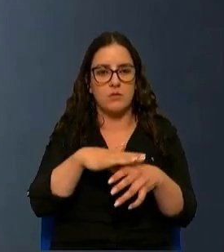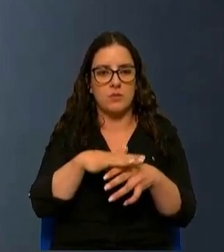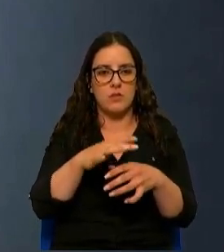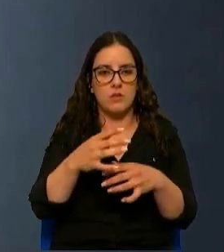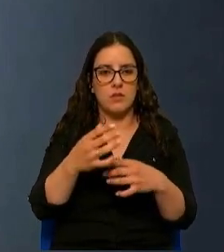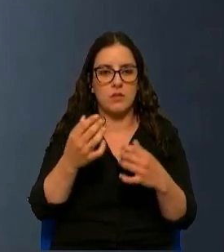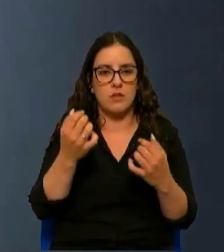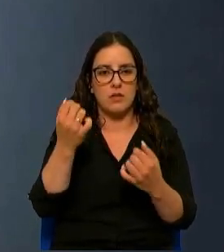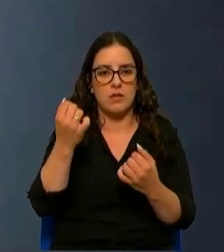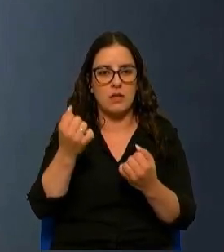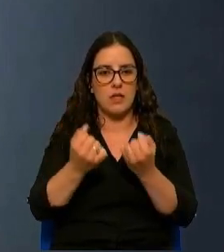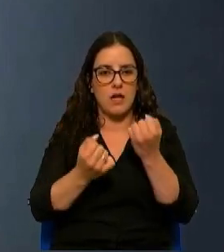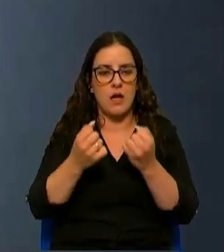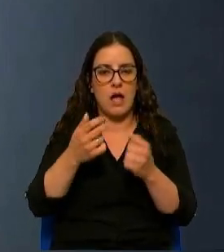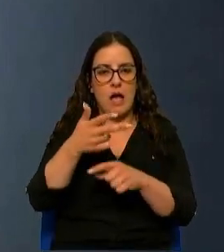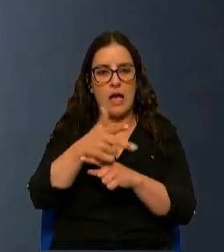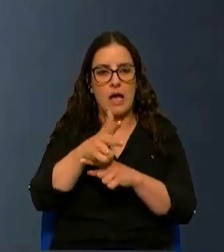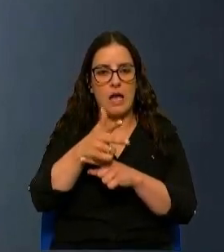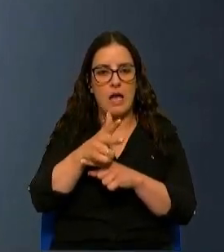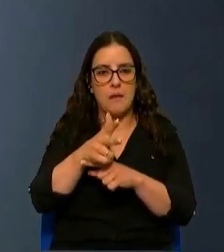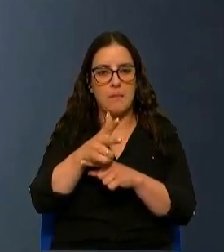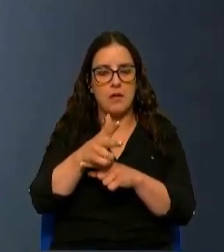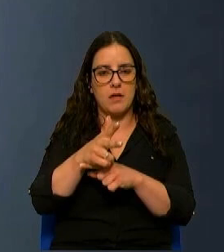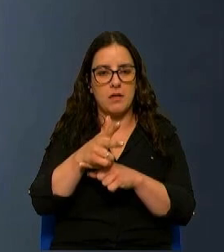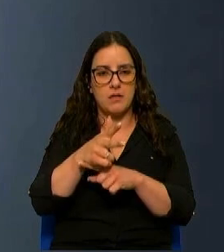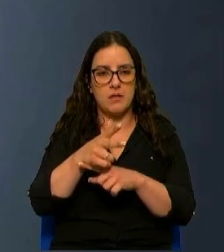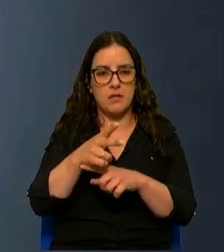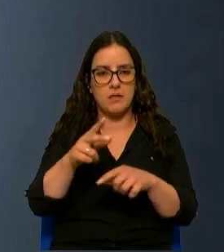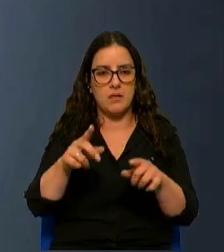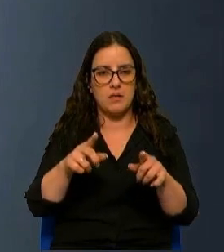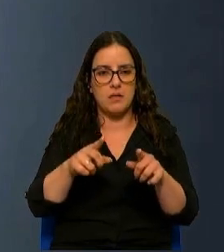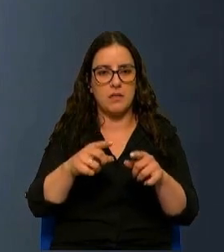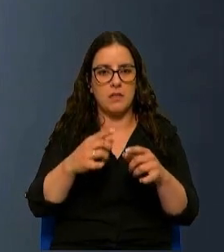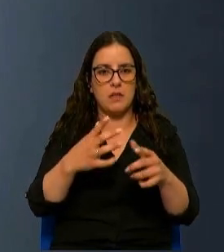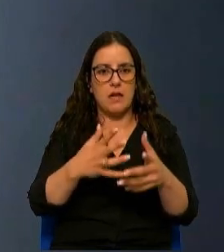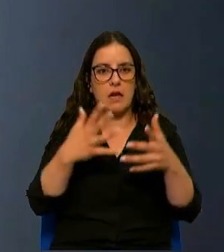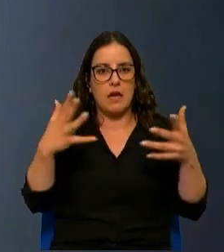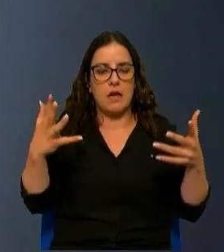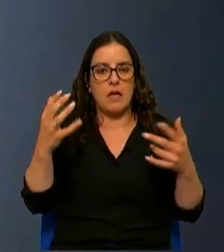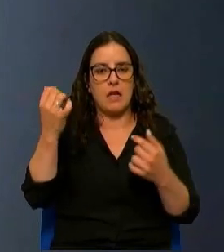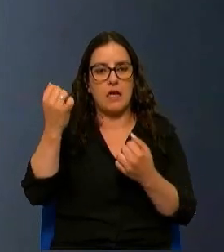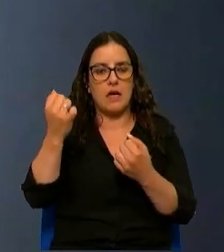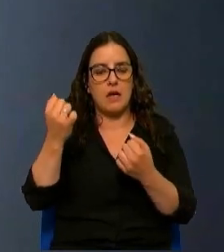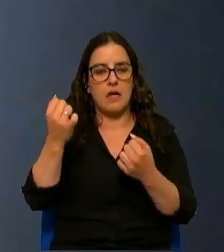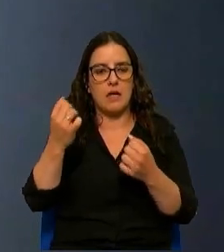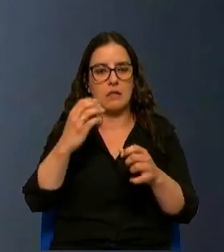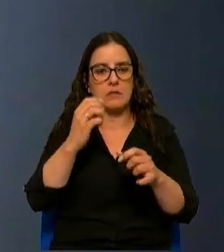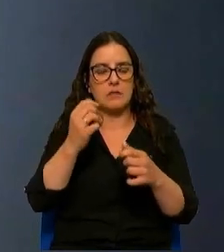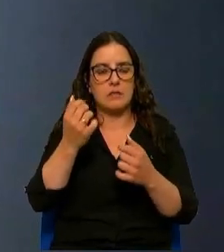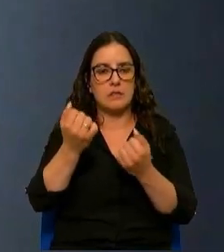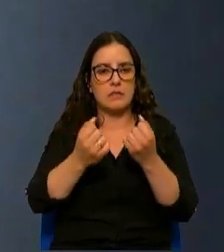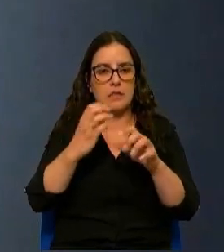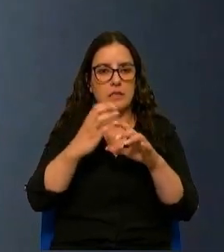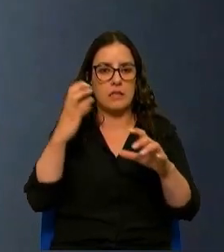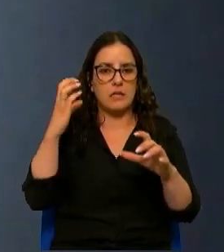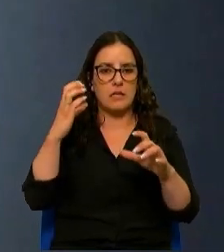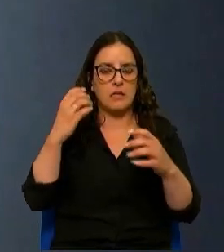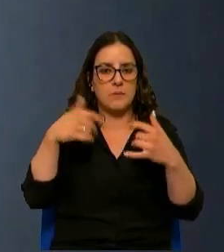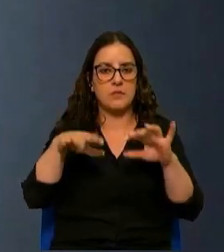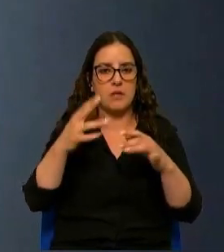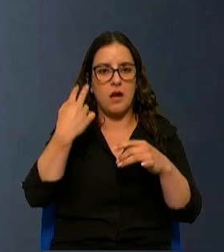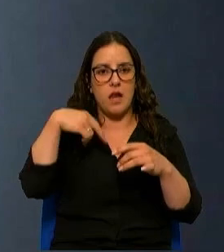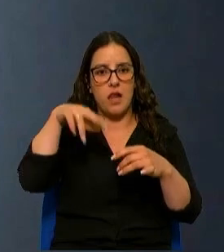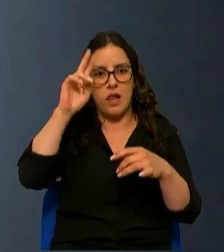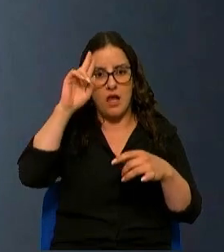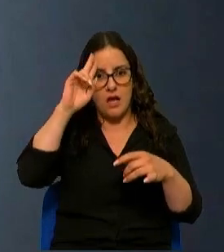car's camera systems saw a big white truck but mistook it for the sky and tried